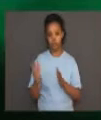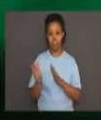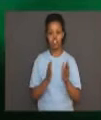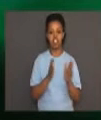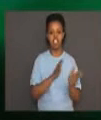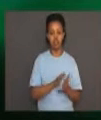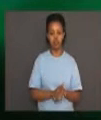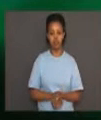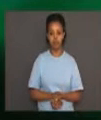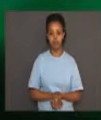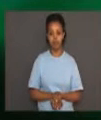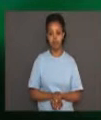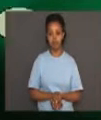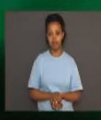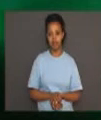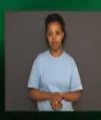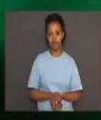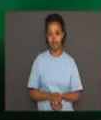Students, let's get ready.